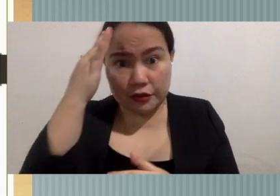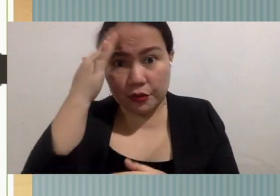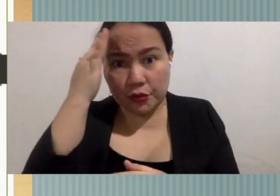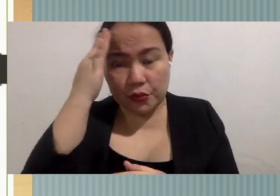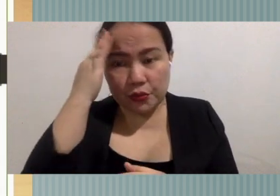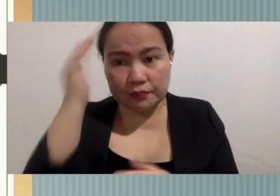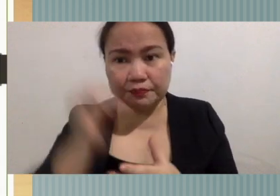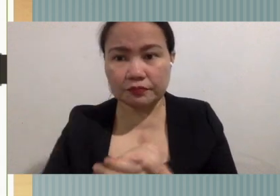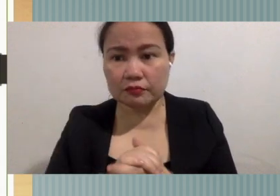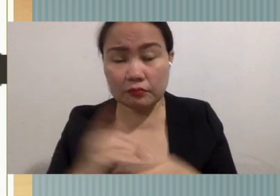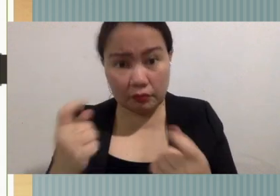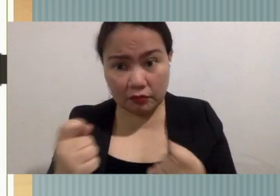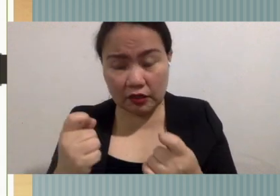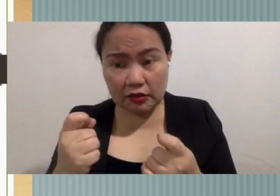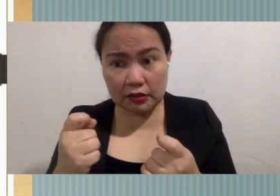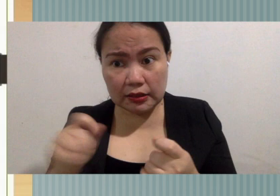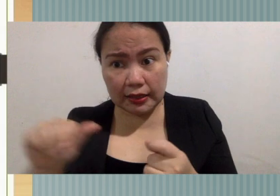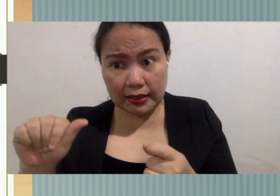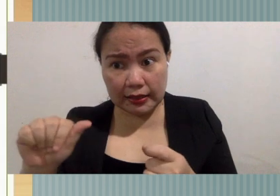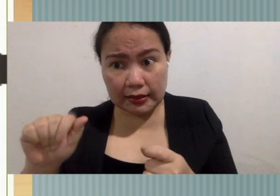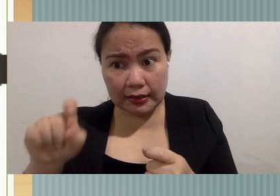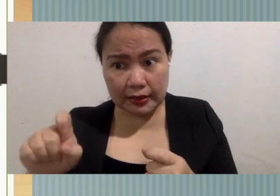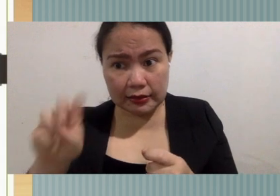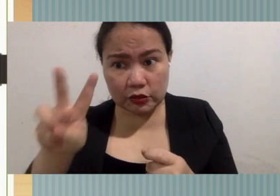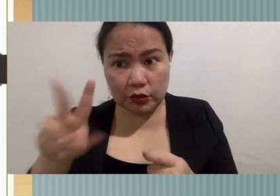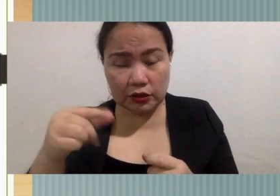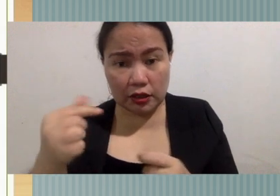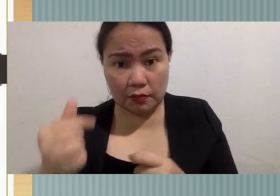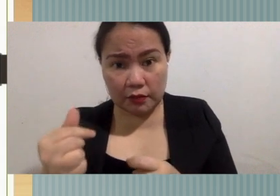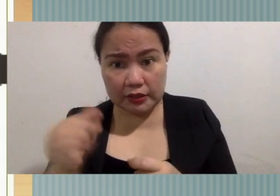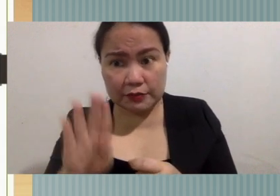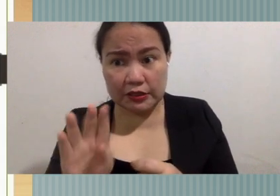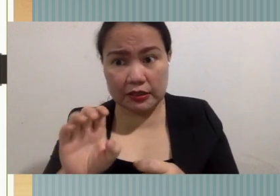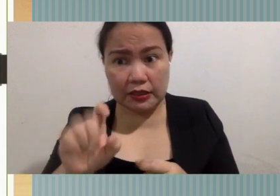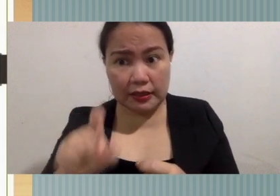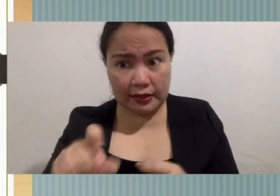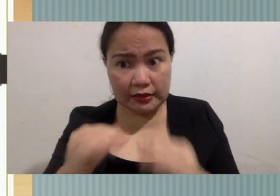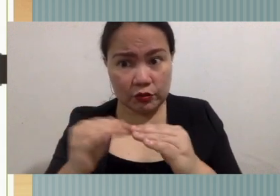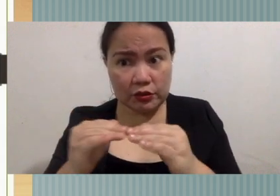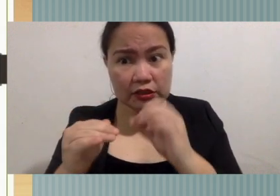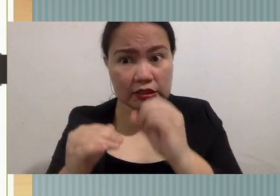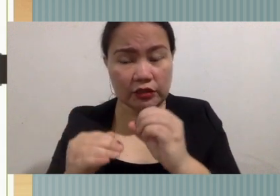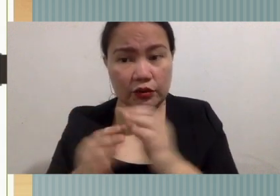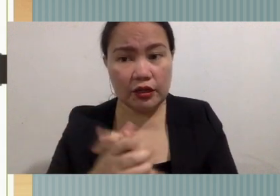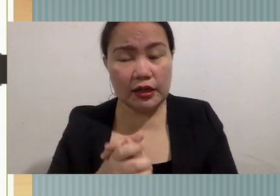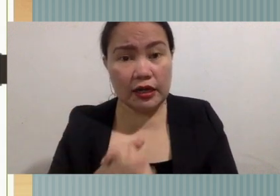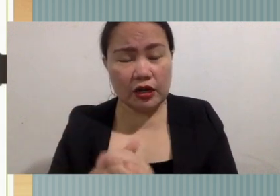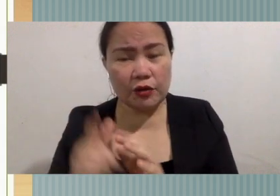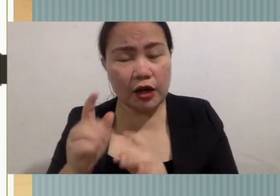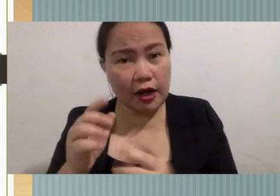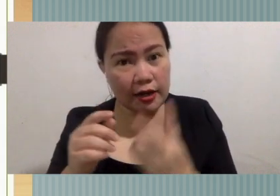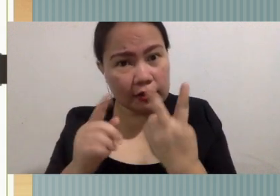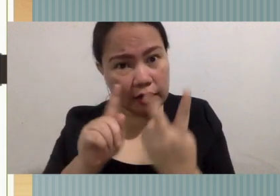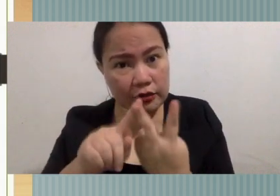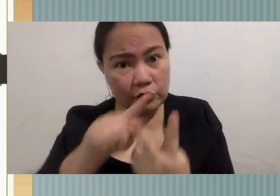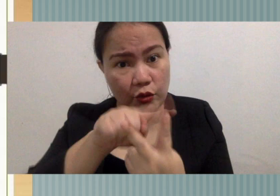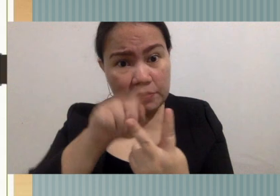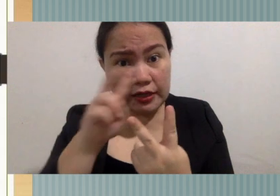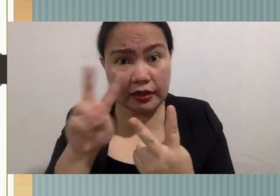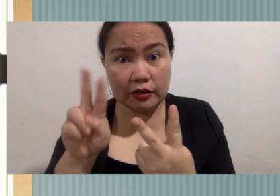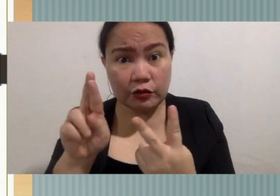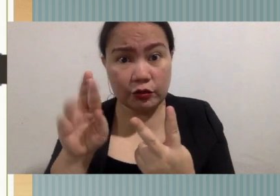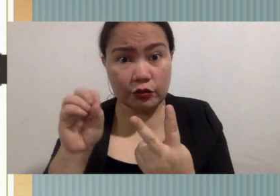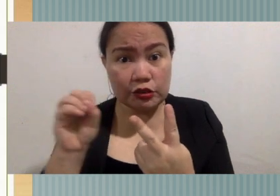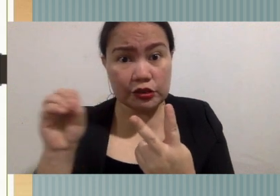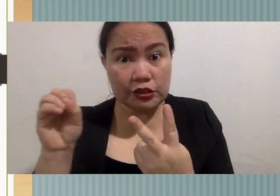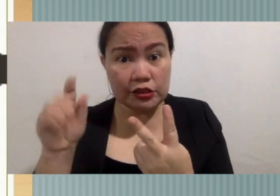natin na in this form of ax squared plus bx is equal to 0, ang laging sagot ng isang roots nyo